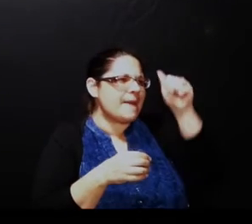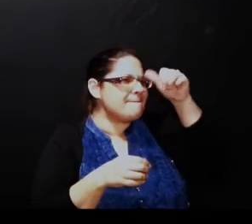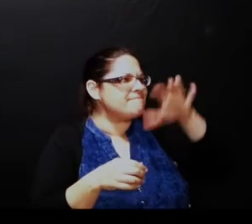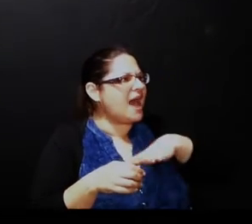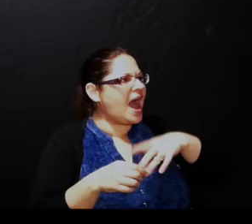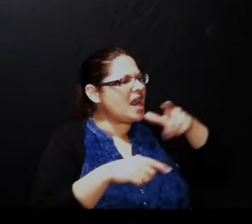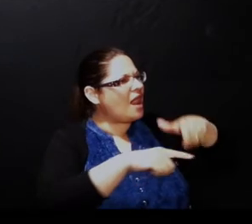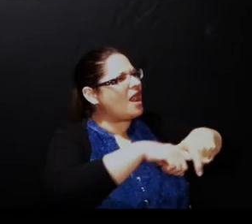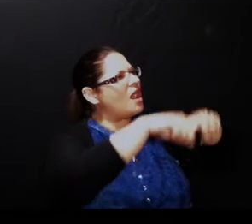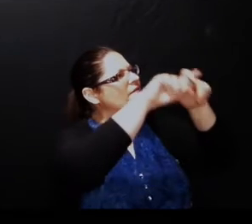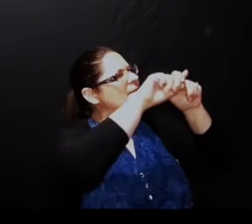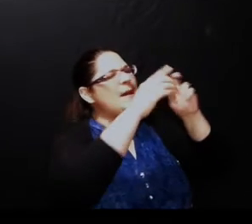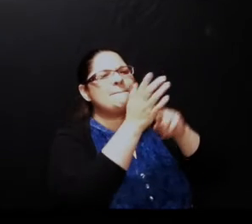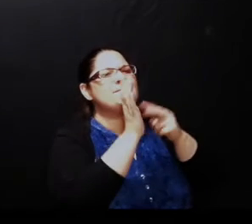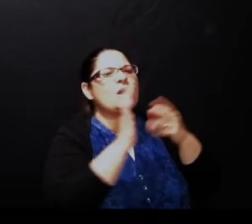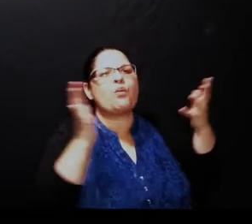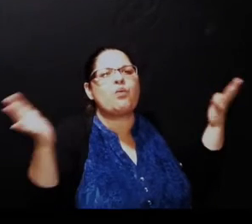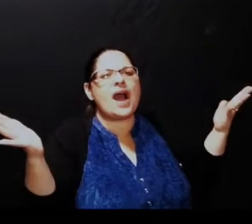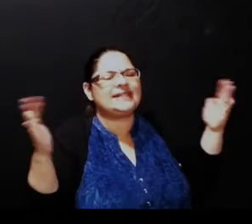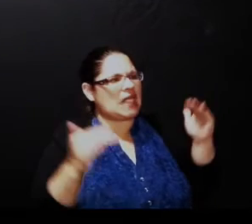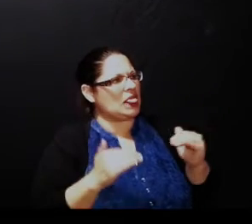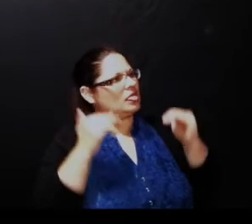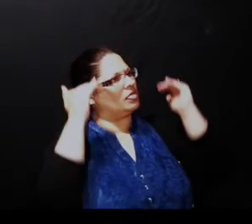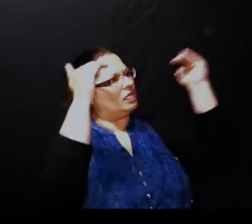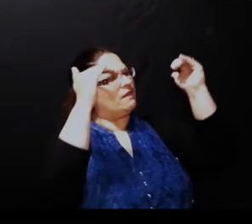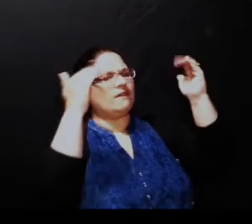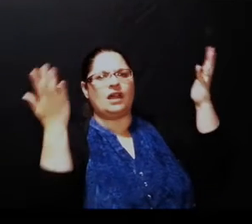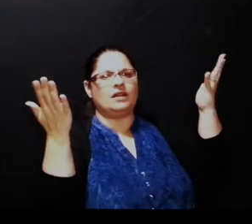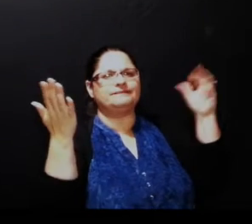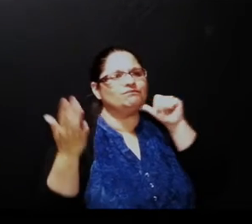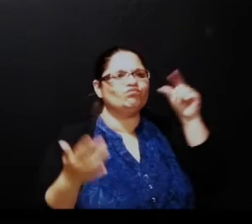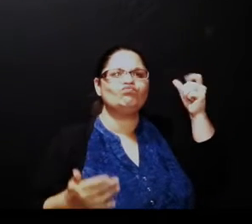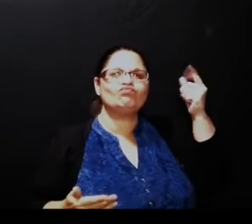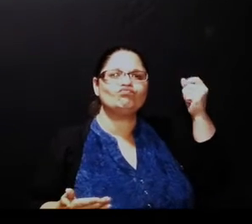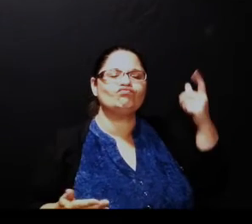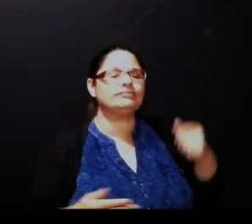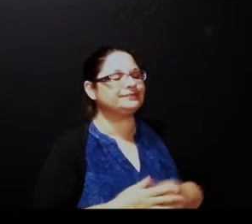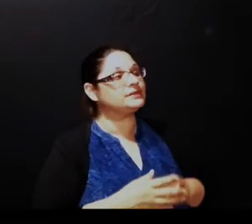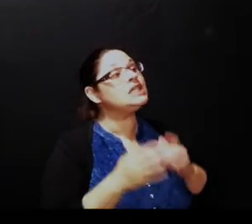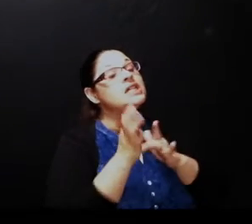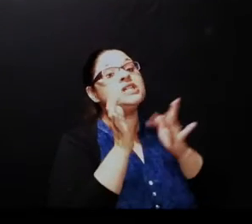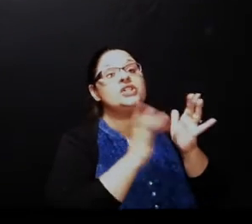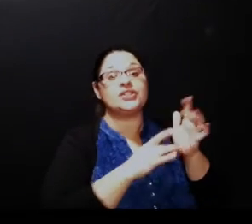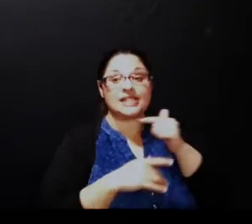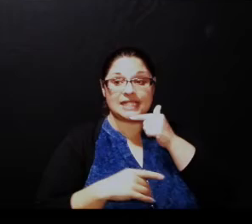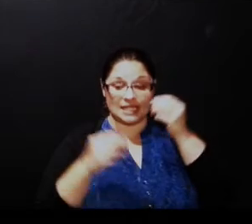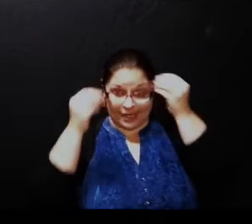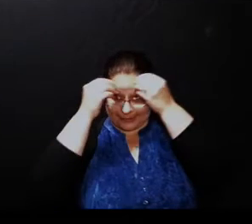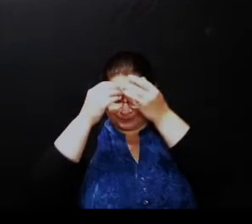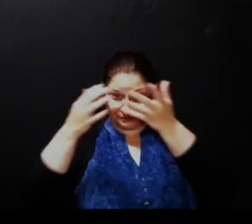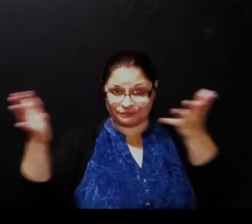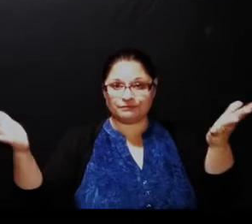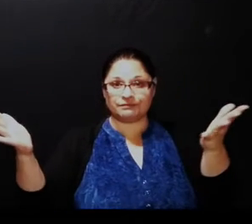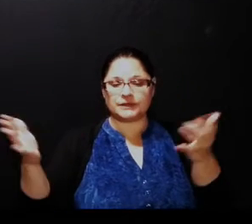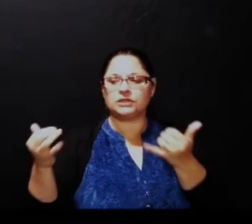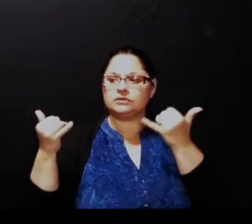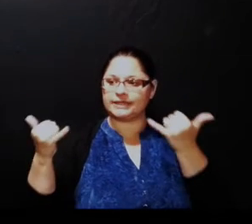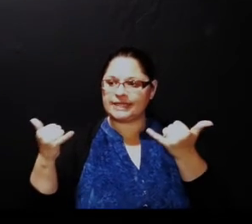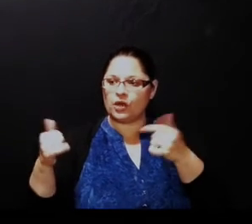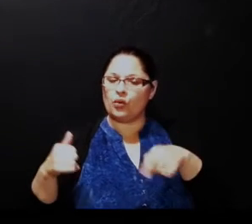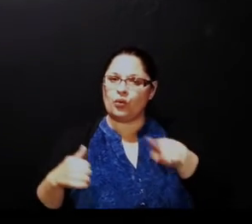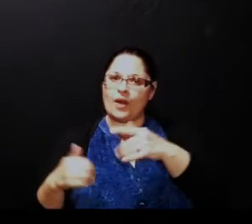unto them, 'Yet a little while is the light with you. Walk while ye have the light, lest darkness come upon